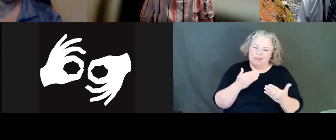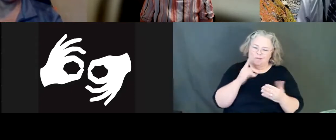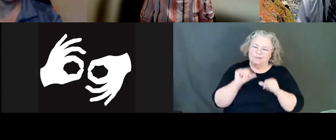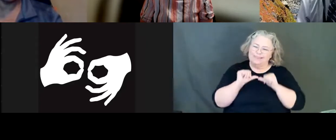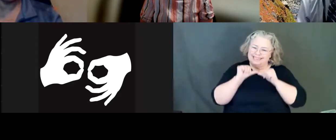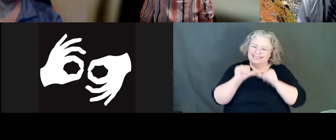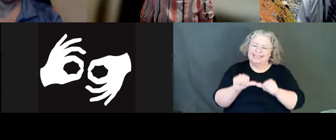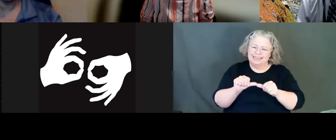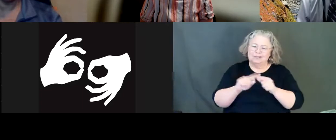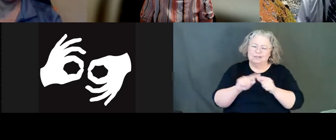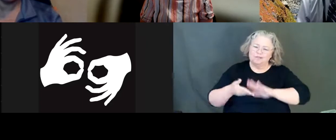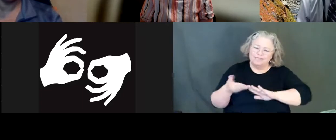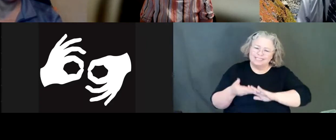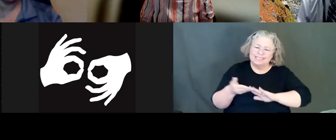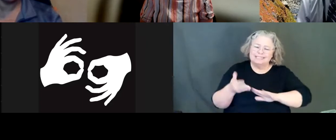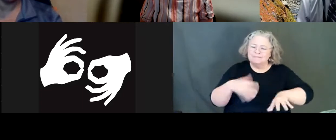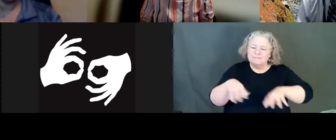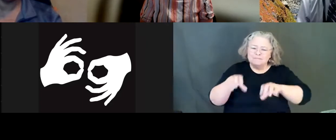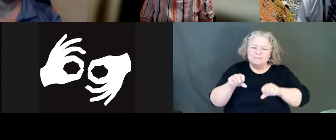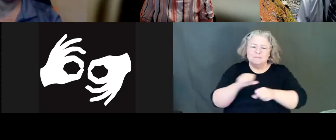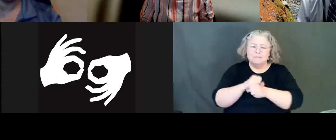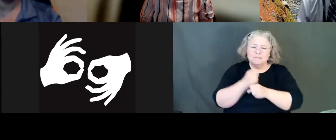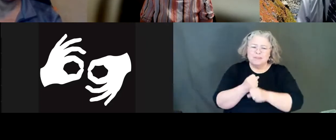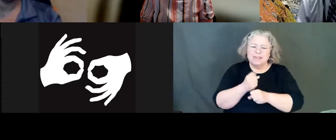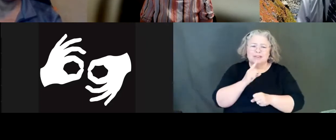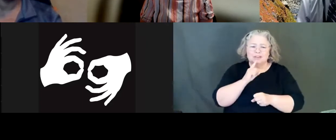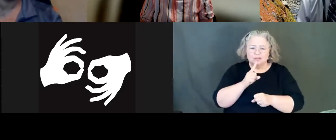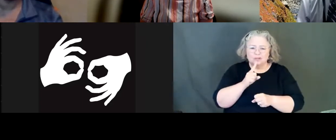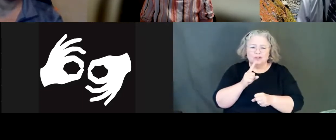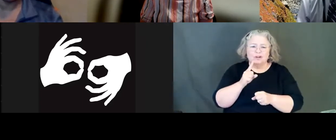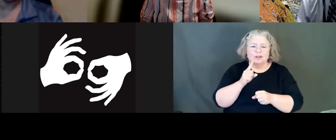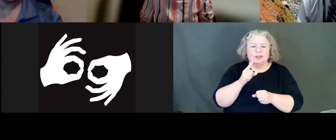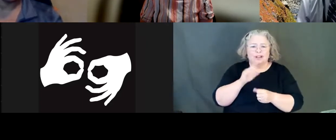to facilitate and making sure that we get accurate information out to our